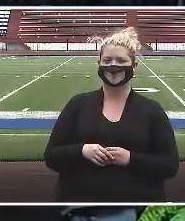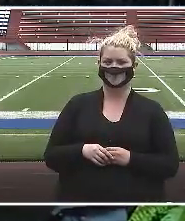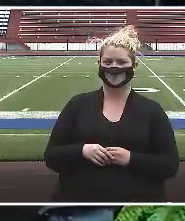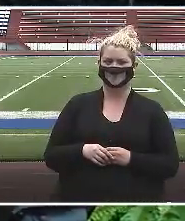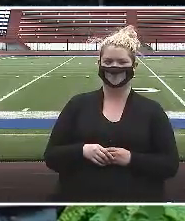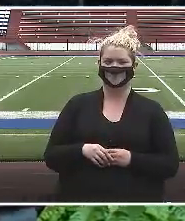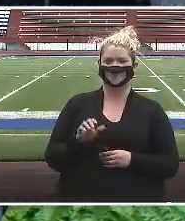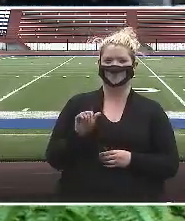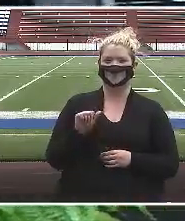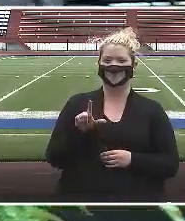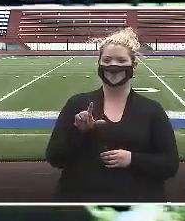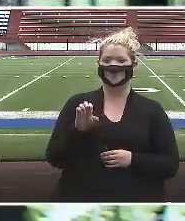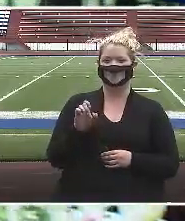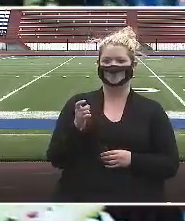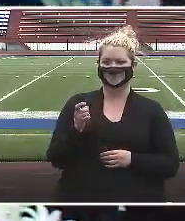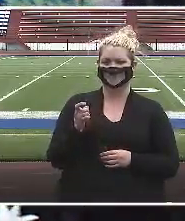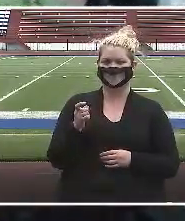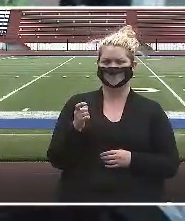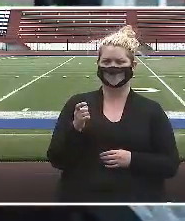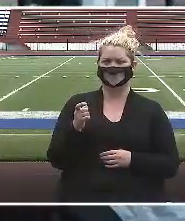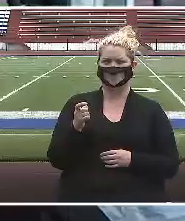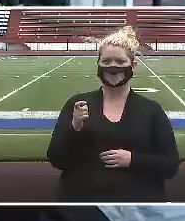Alex Coe.